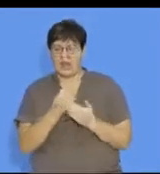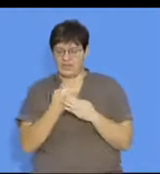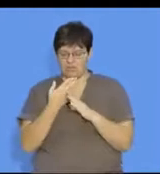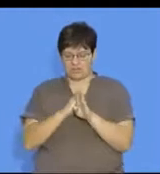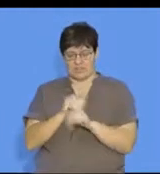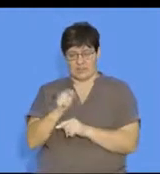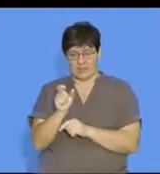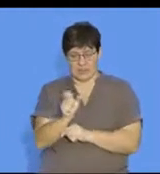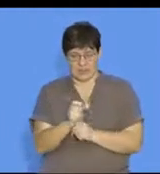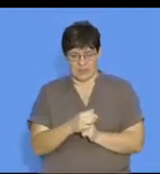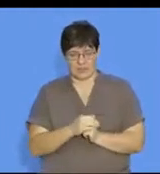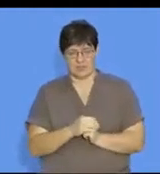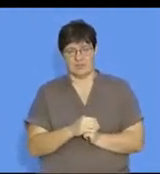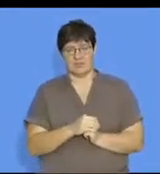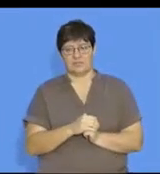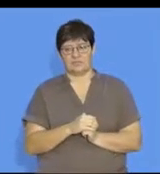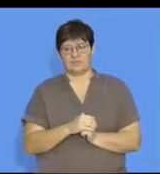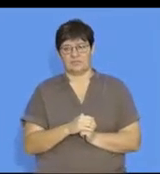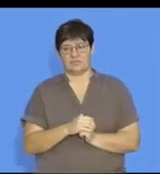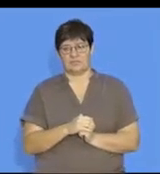small resistor, okay,